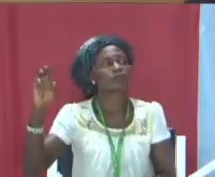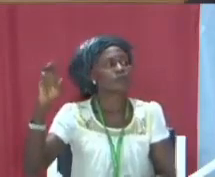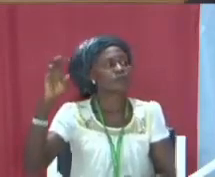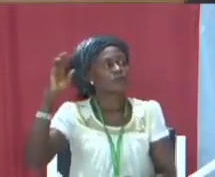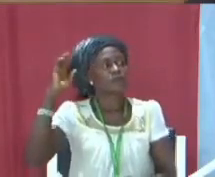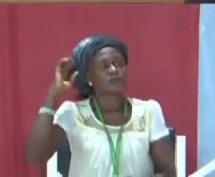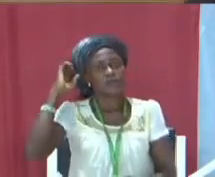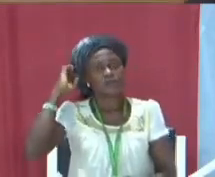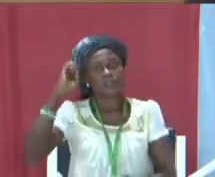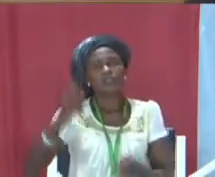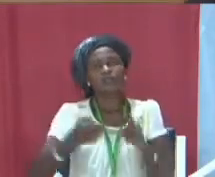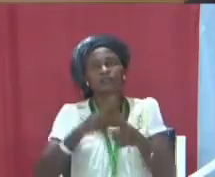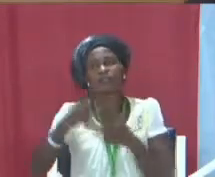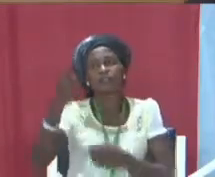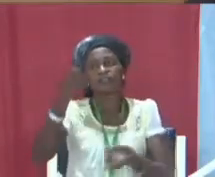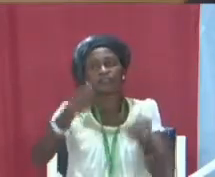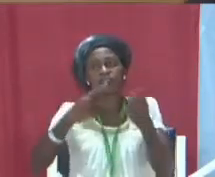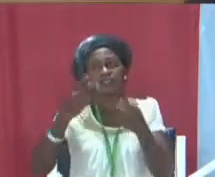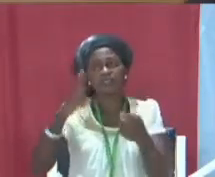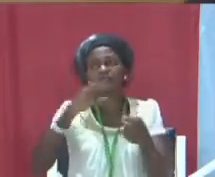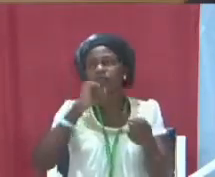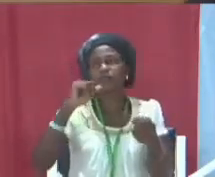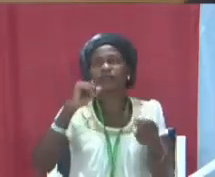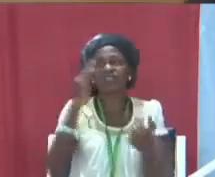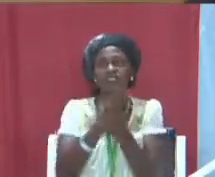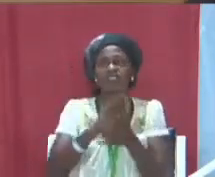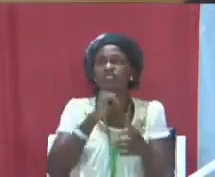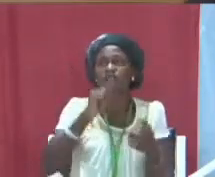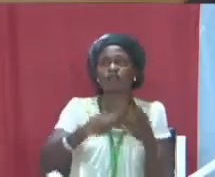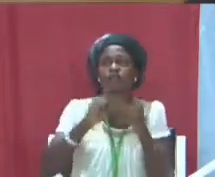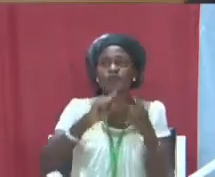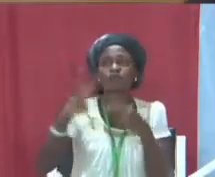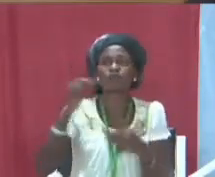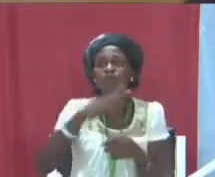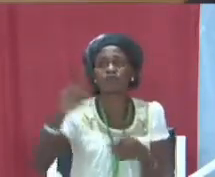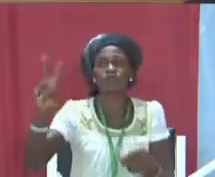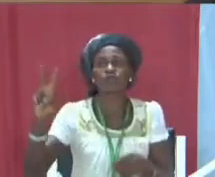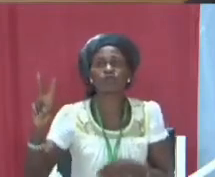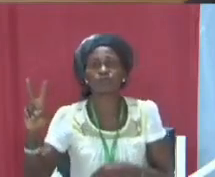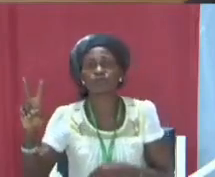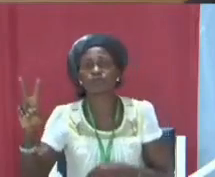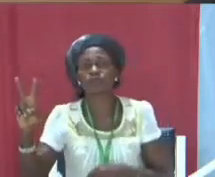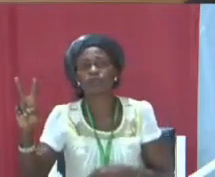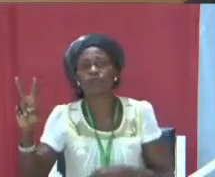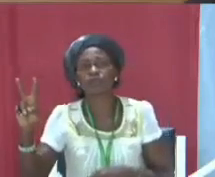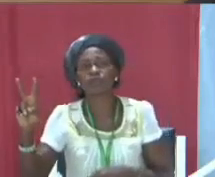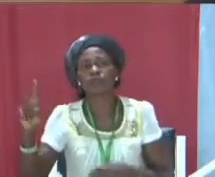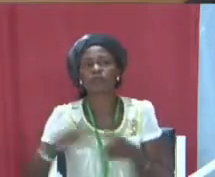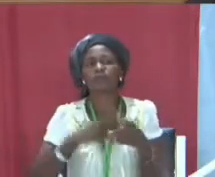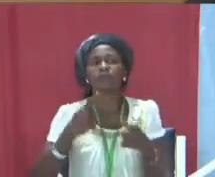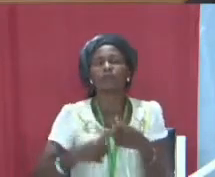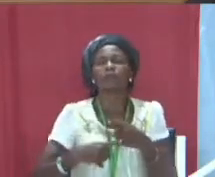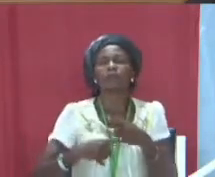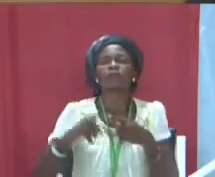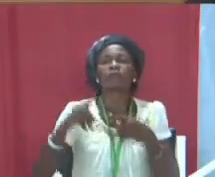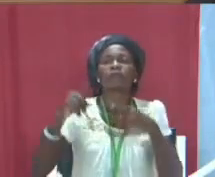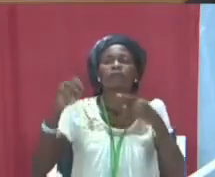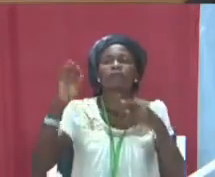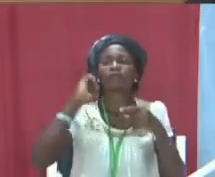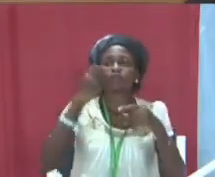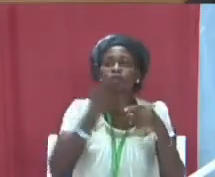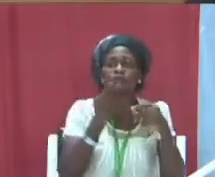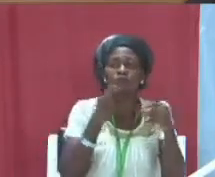ceased to talk to him because he was righteous in his own eyes. Verse 2. Then Elihu took over and spoke.